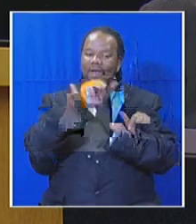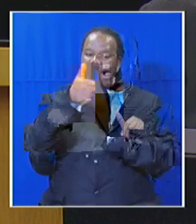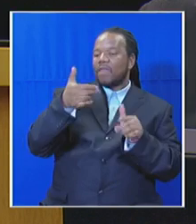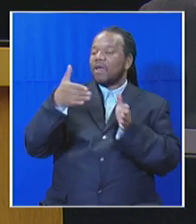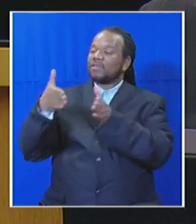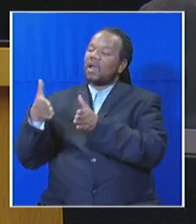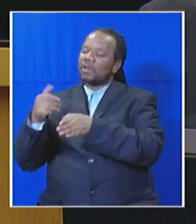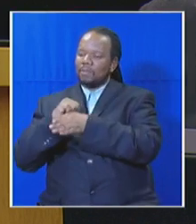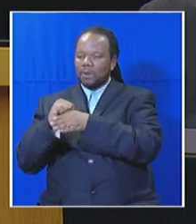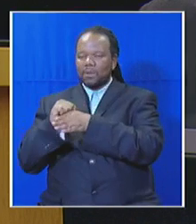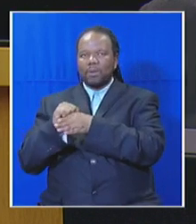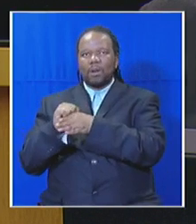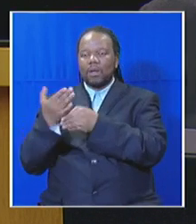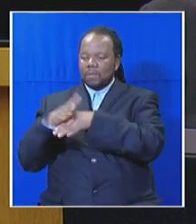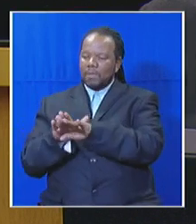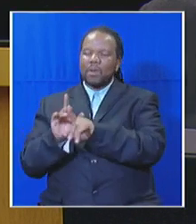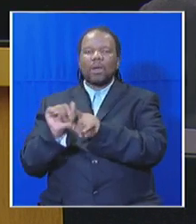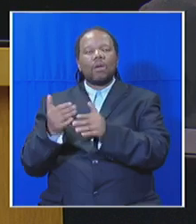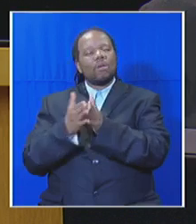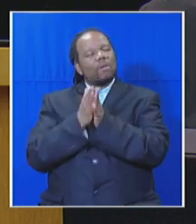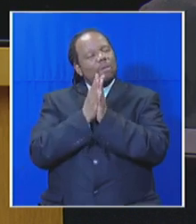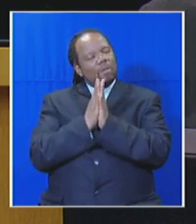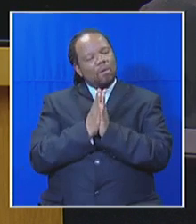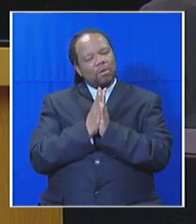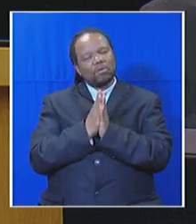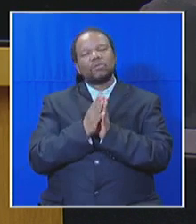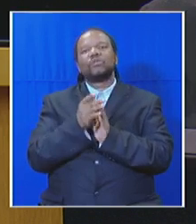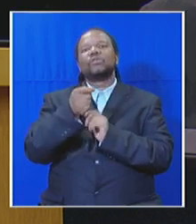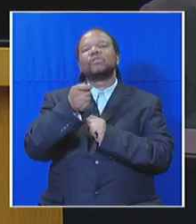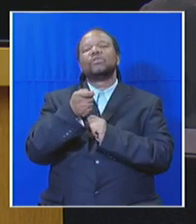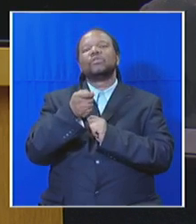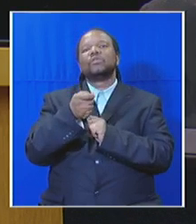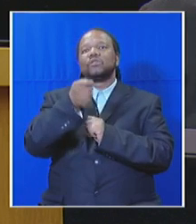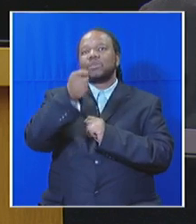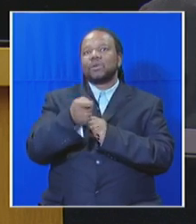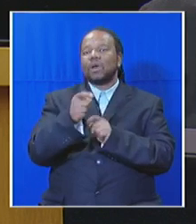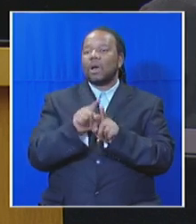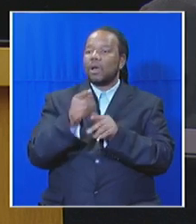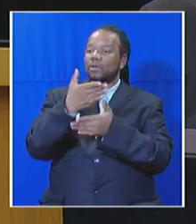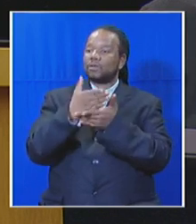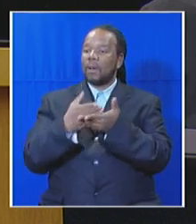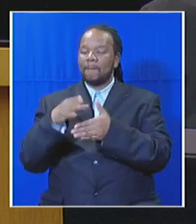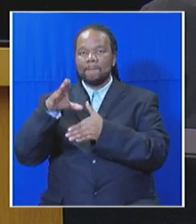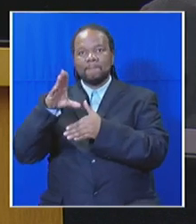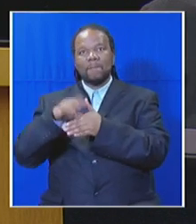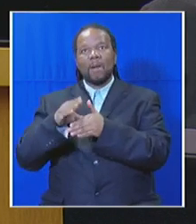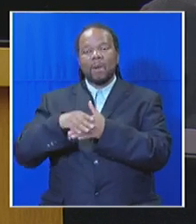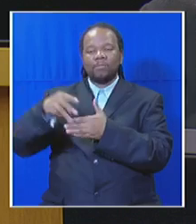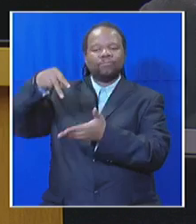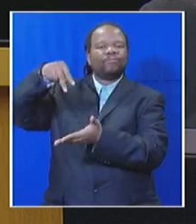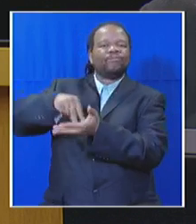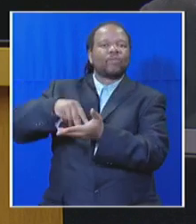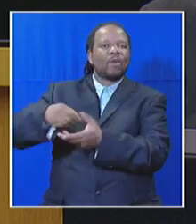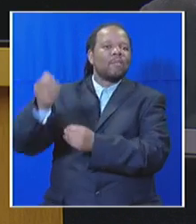I beg, Honorable Speaker, we can't have some honorable members standing up and grandstanding